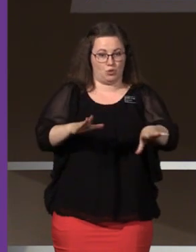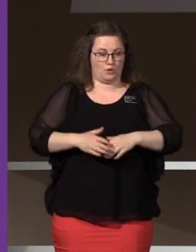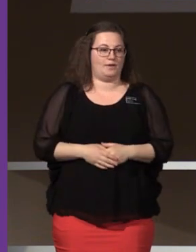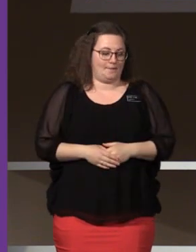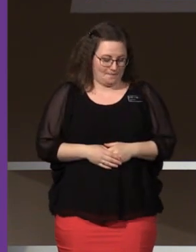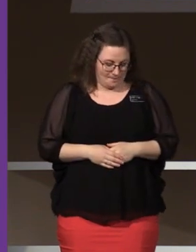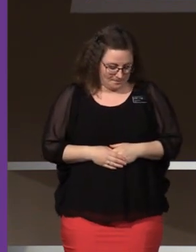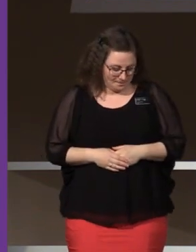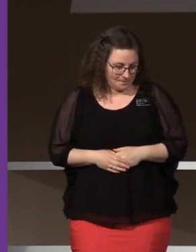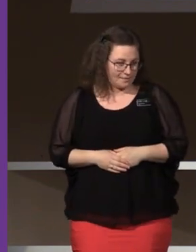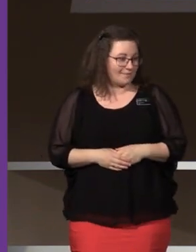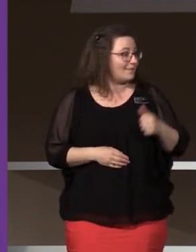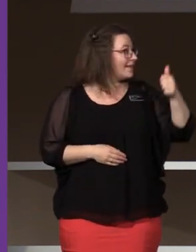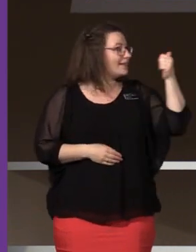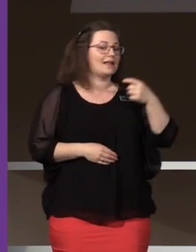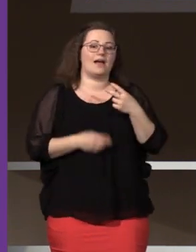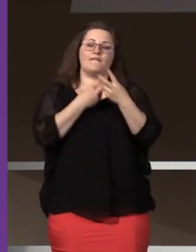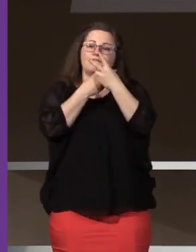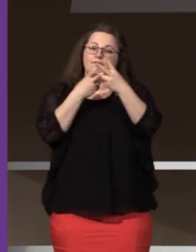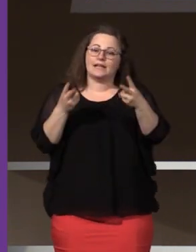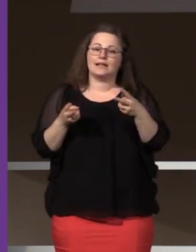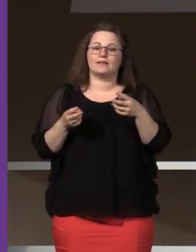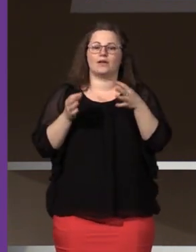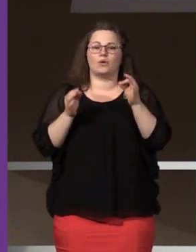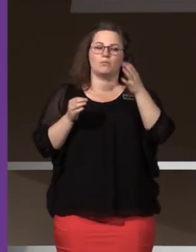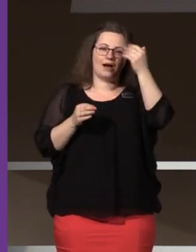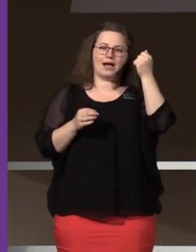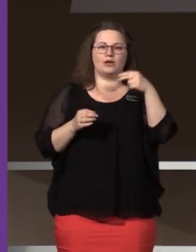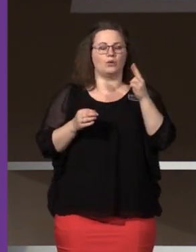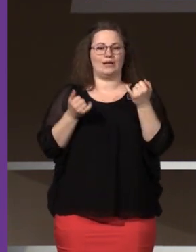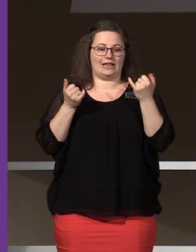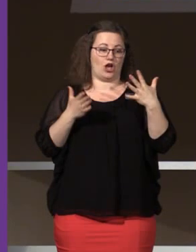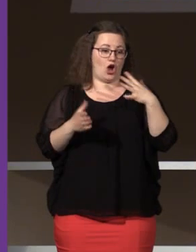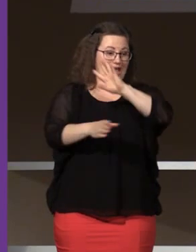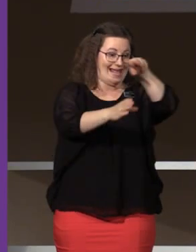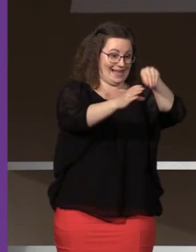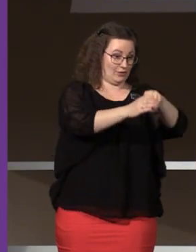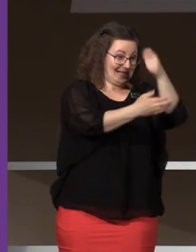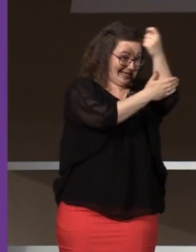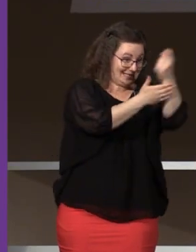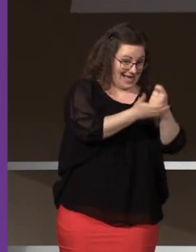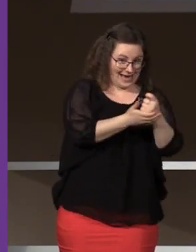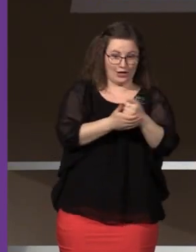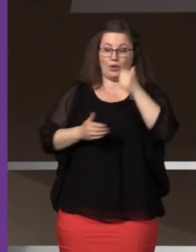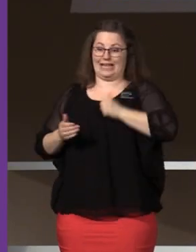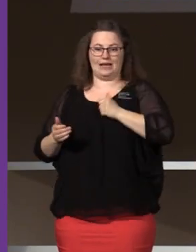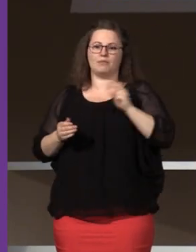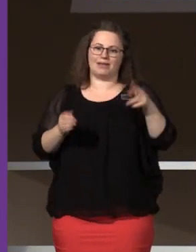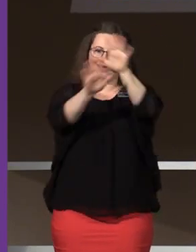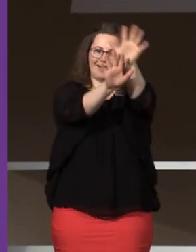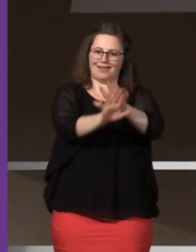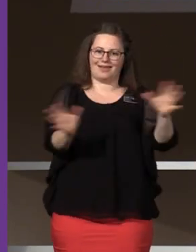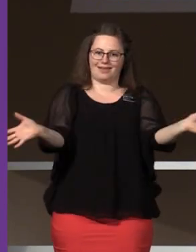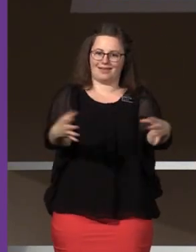again, it's an illustration of how there is a blurring between inclusive design and accessibility. What